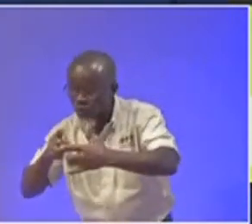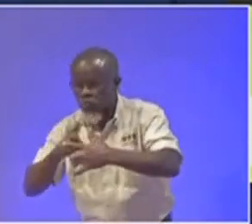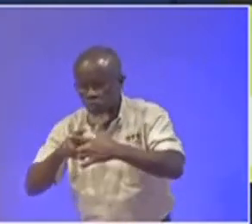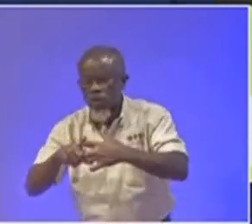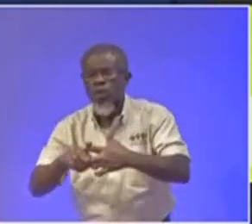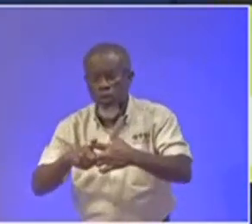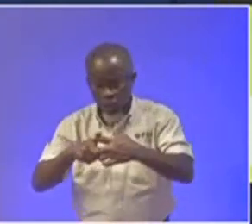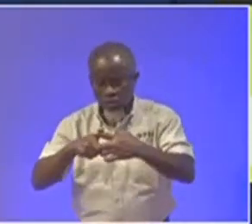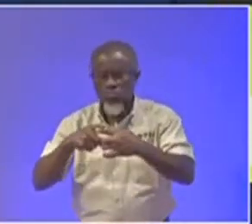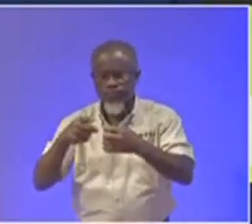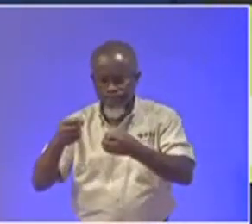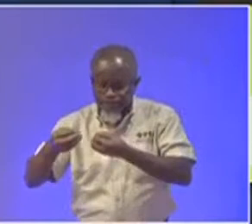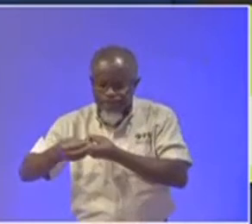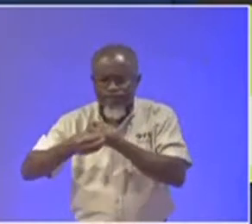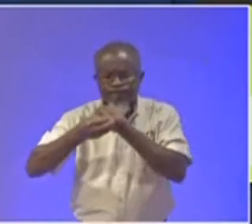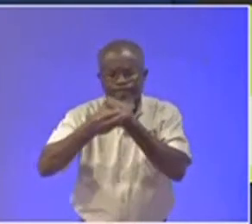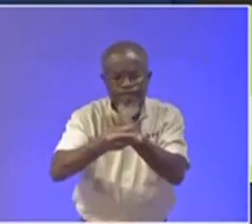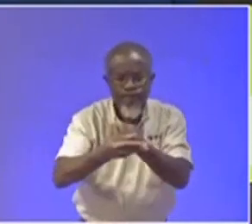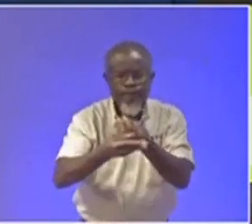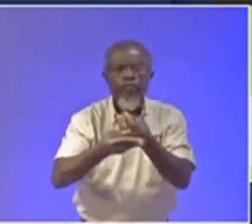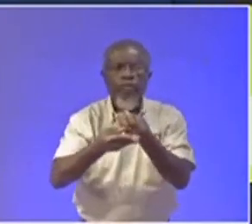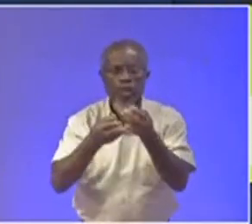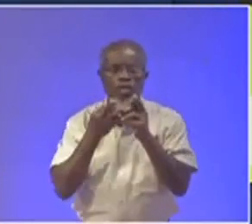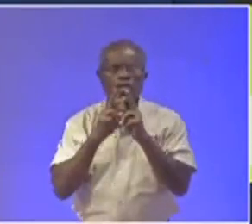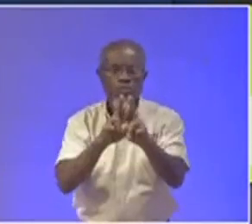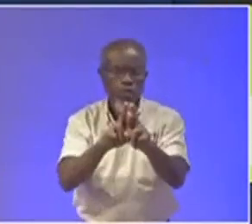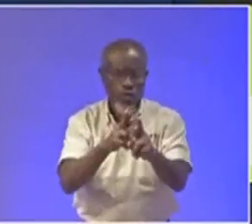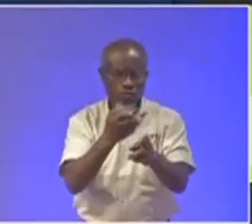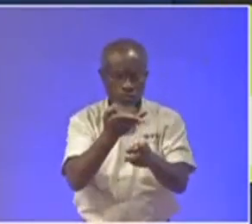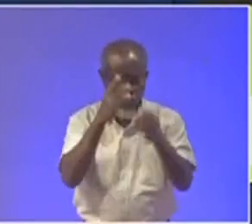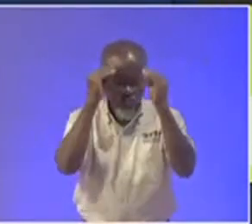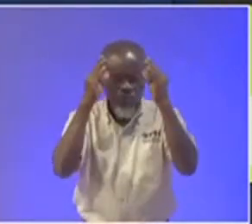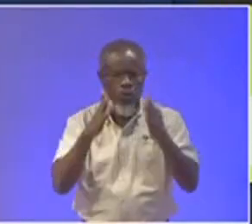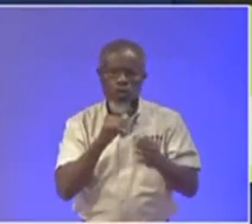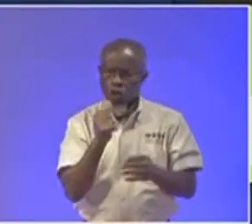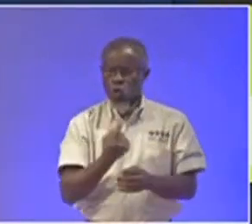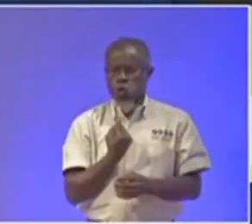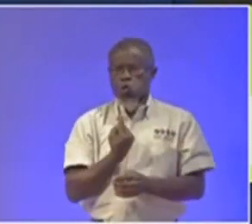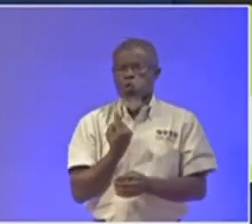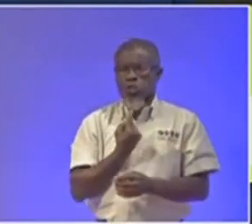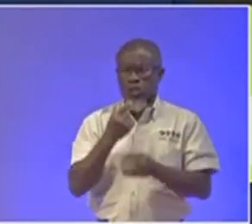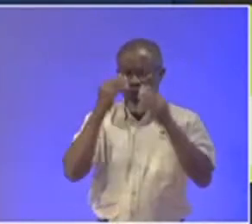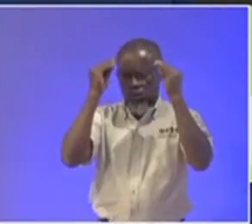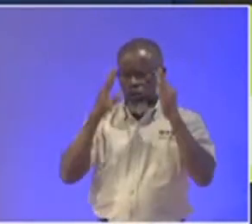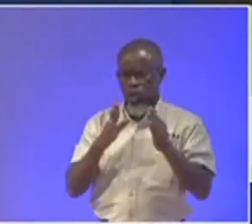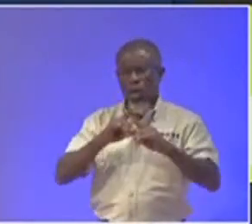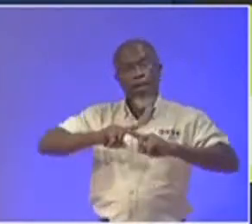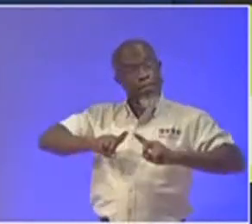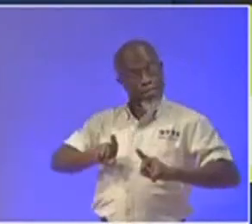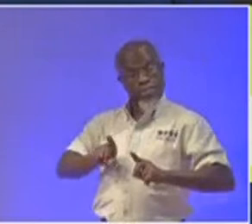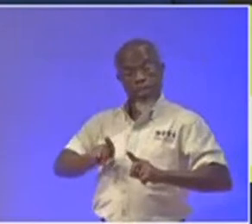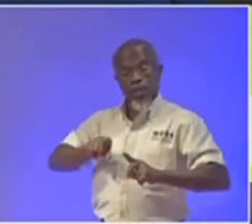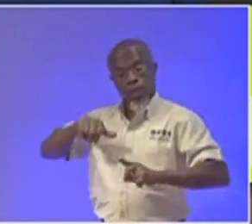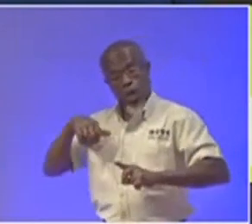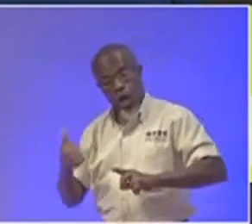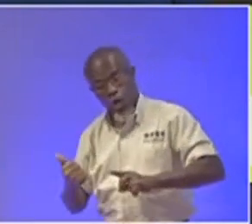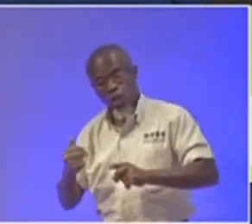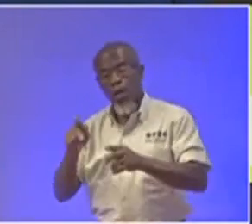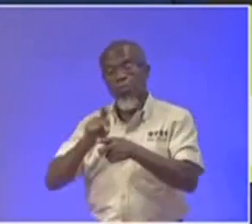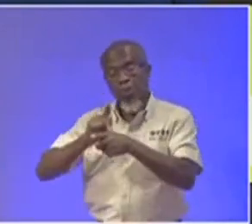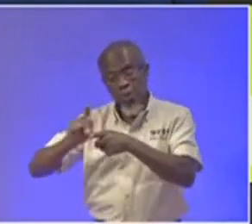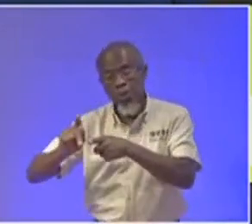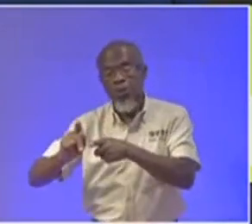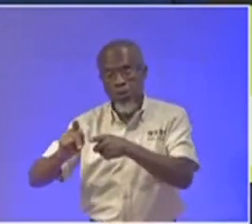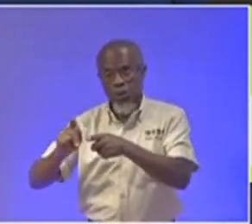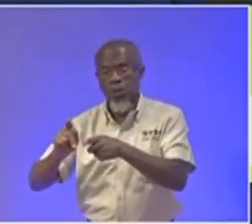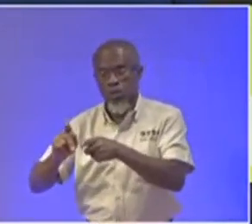only the teacher would be receiving the feedback and implementing it, but the other support professionals who are working with these students, supporting them, will also be using